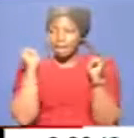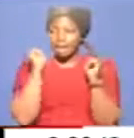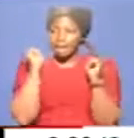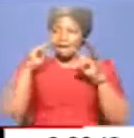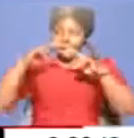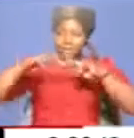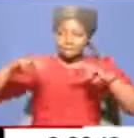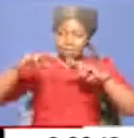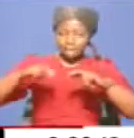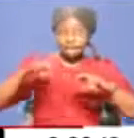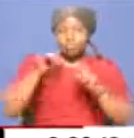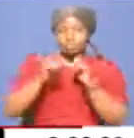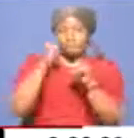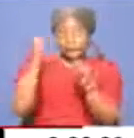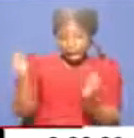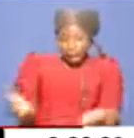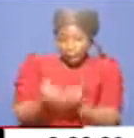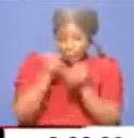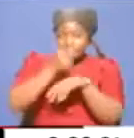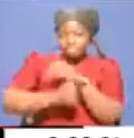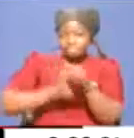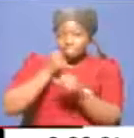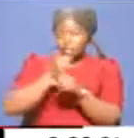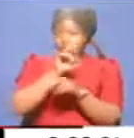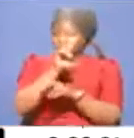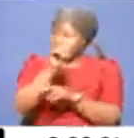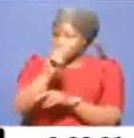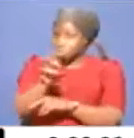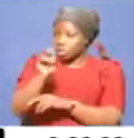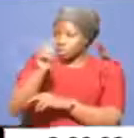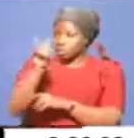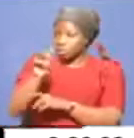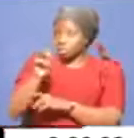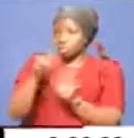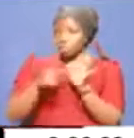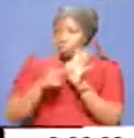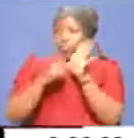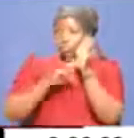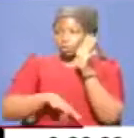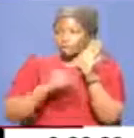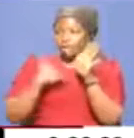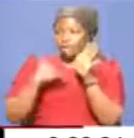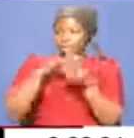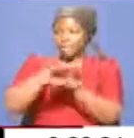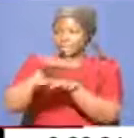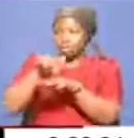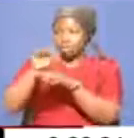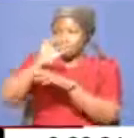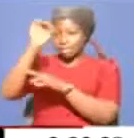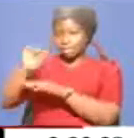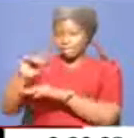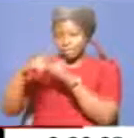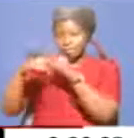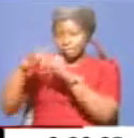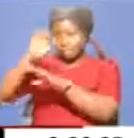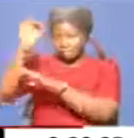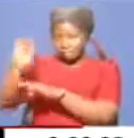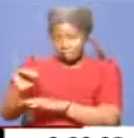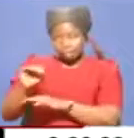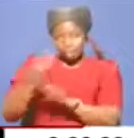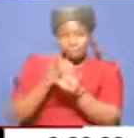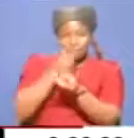done in 2020 showed that we have a national prevalence of 6%, right from 8%